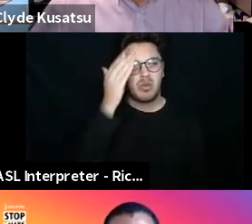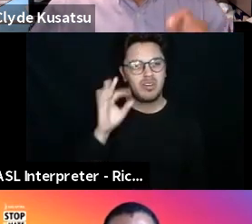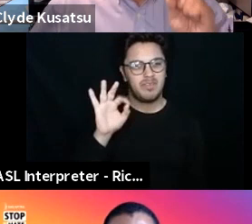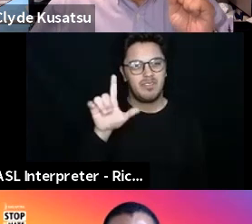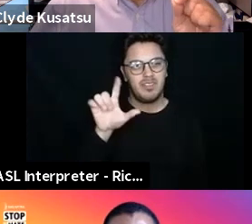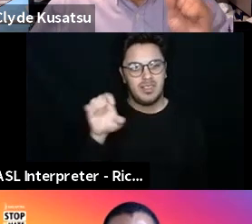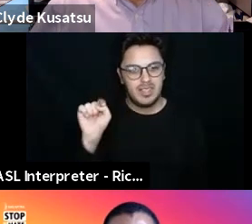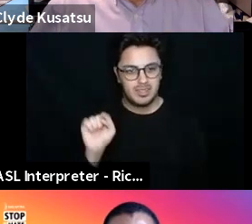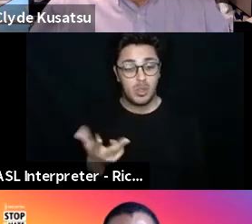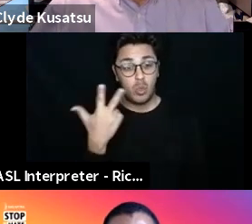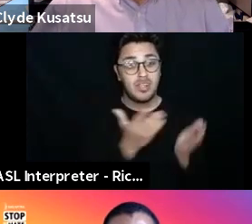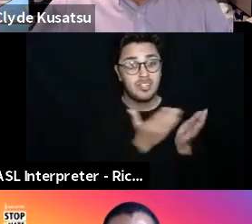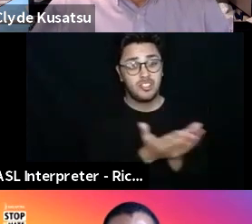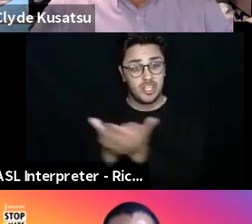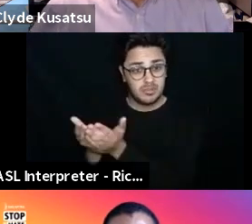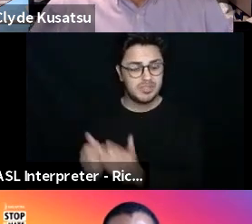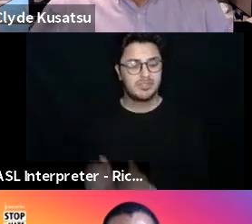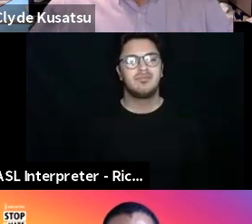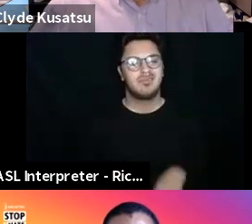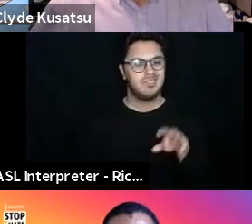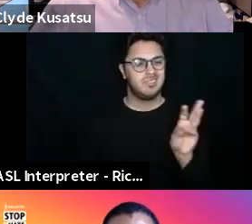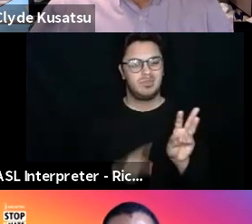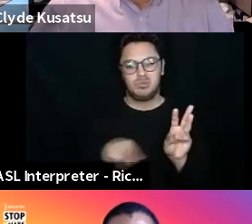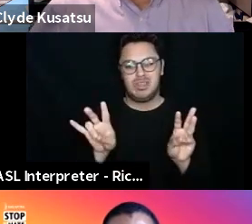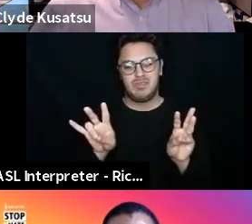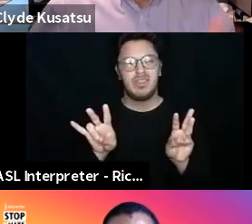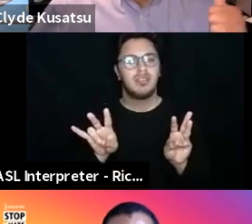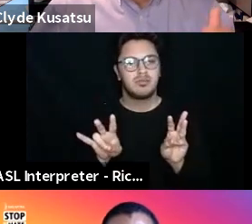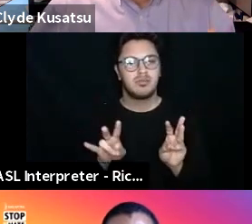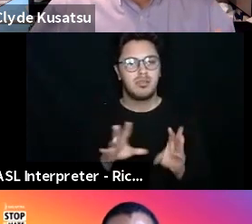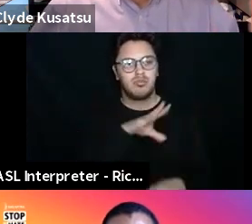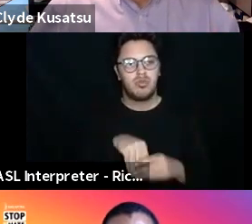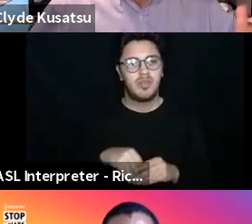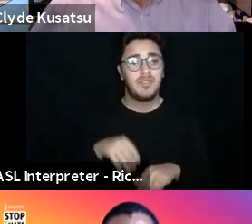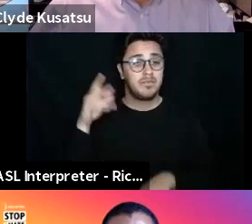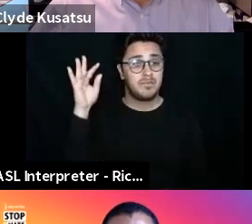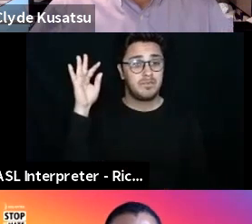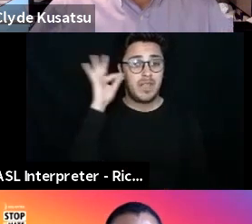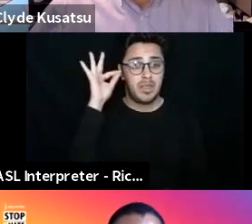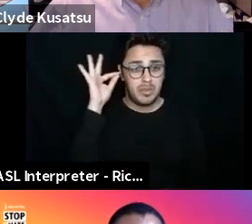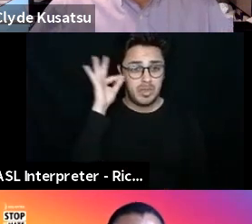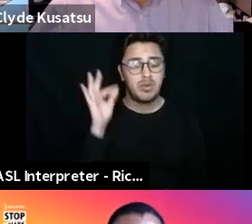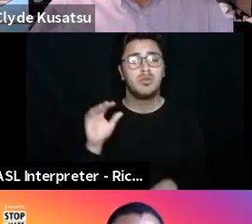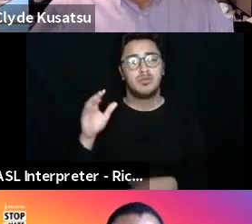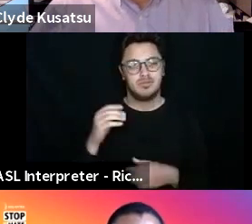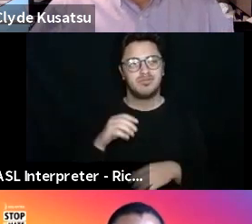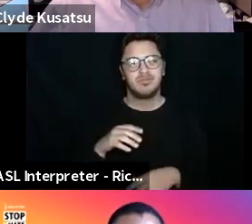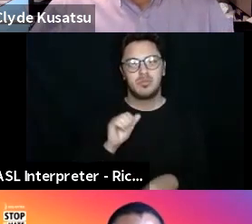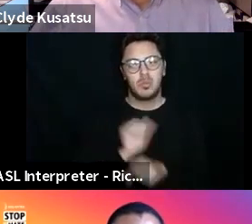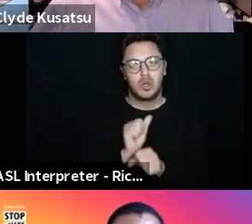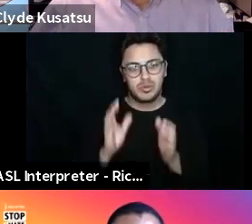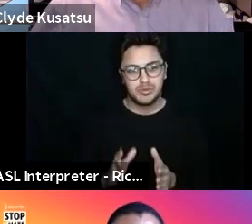ships. 600 to 700 of them were manned by Filipino sailors who jumped ship on the Spanish galleons. And in the War